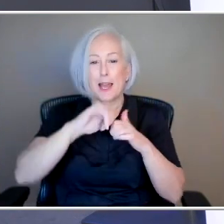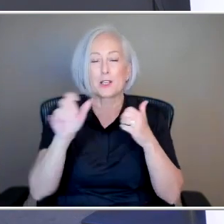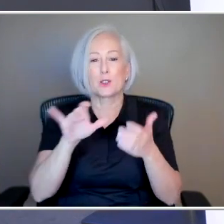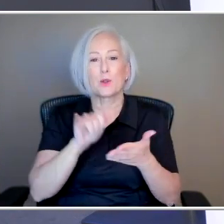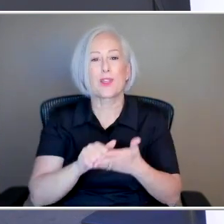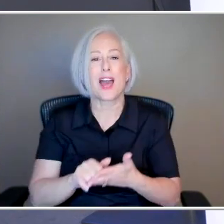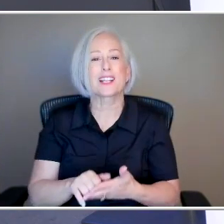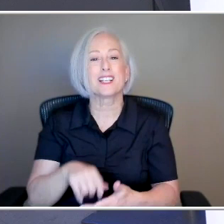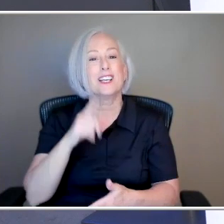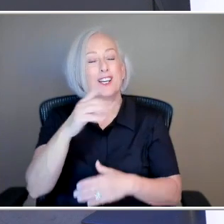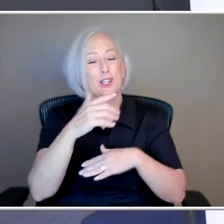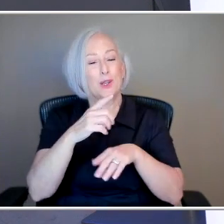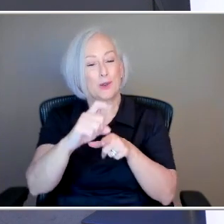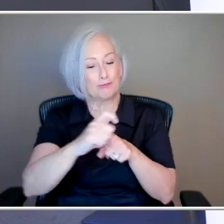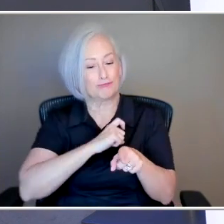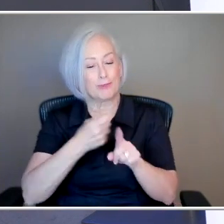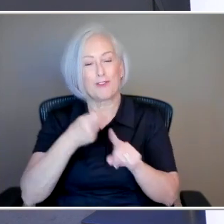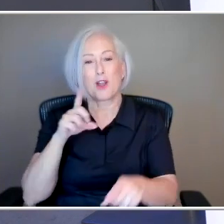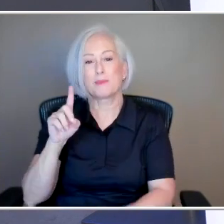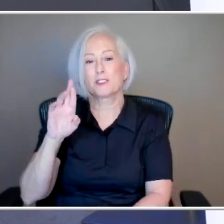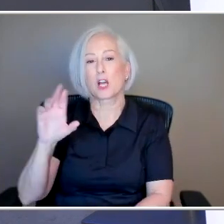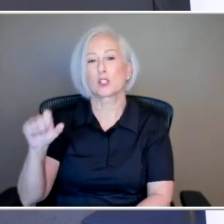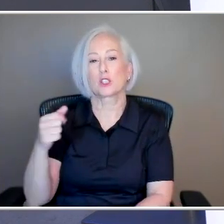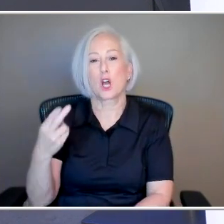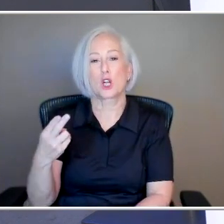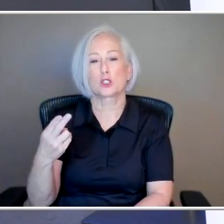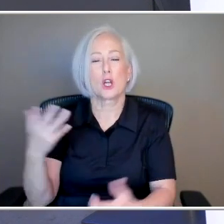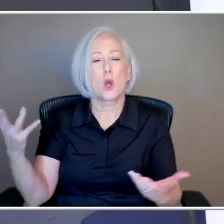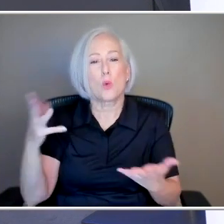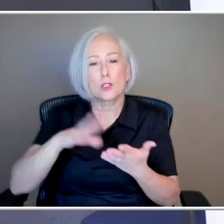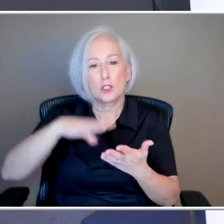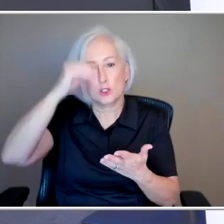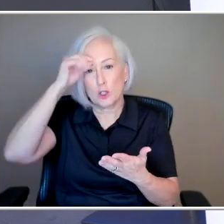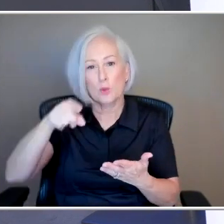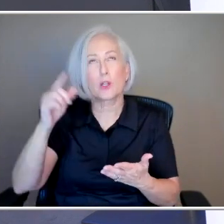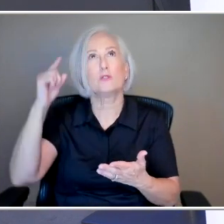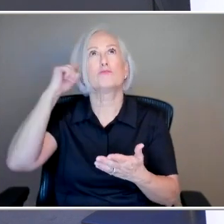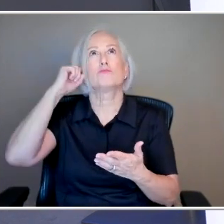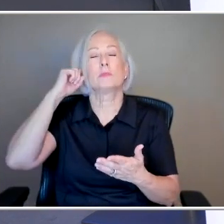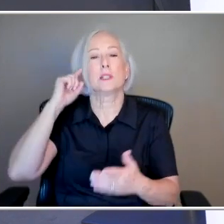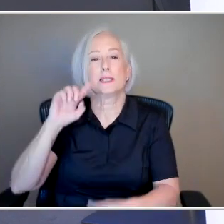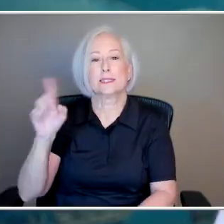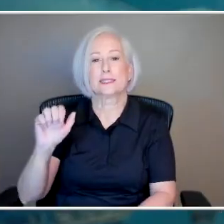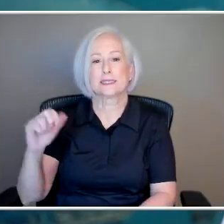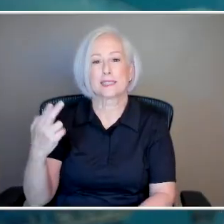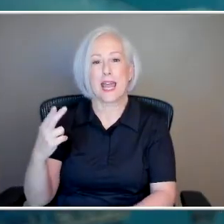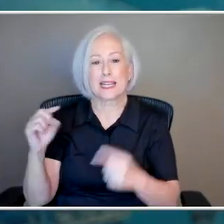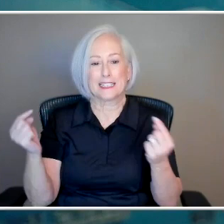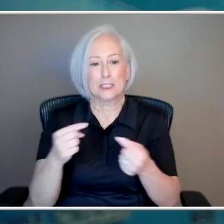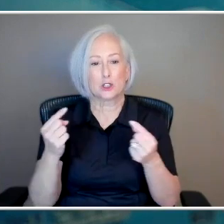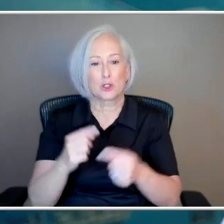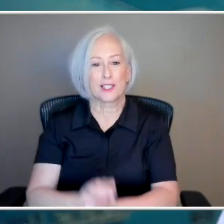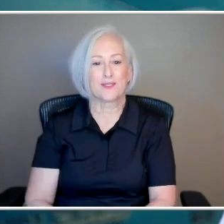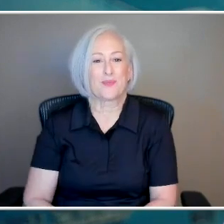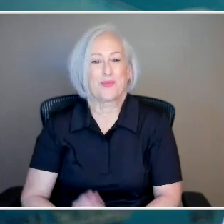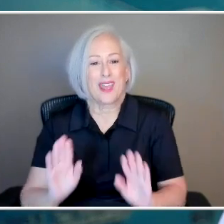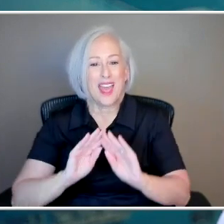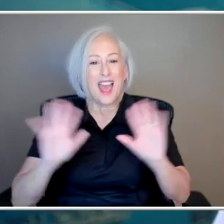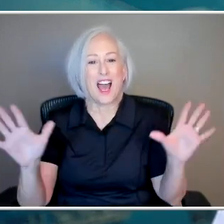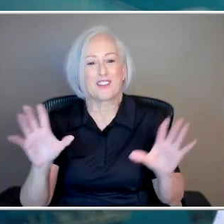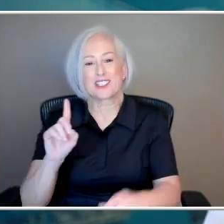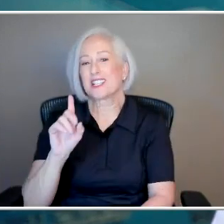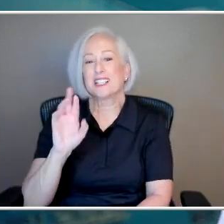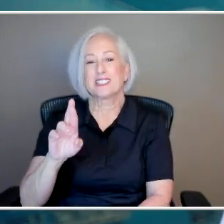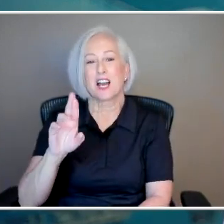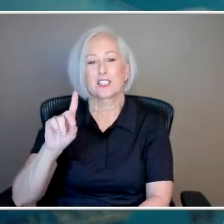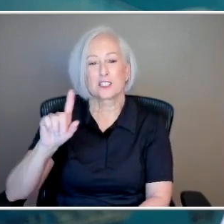Yeah. What did you find out when you first heard about Zach's injury? What were you told? Yeah, so obviously Dr. Darsh here can identify a core muscle injury, so